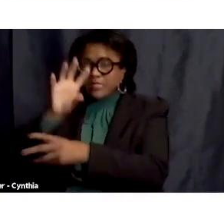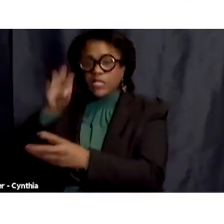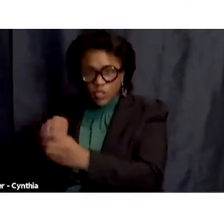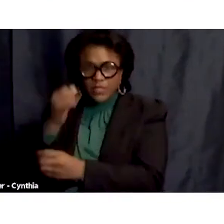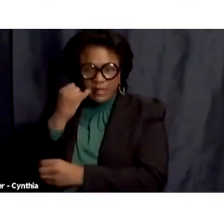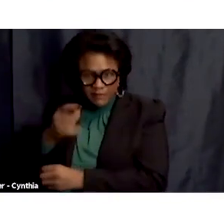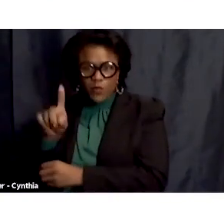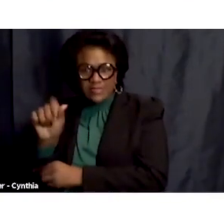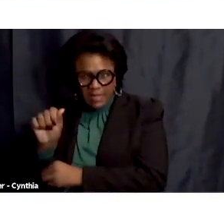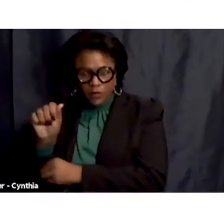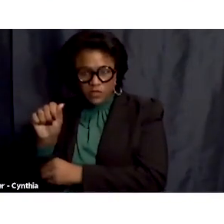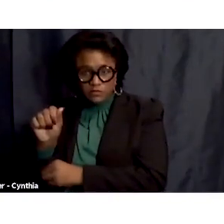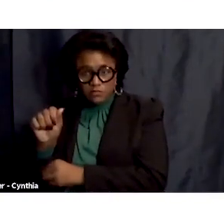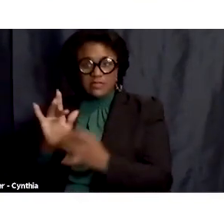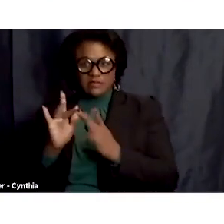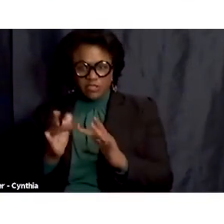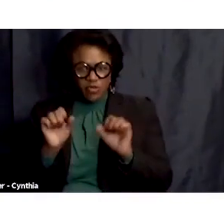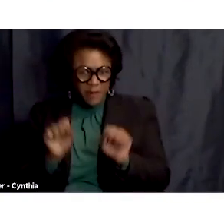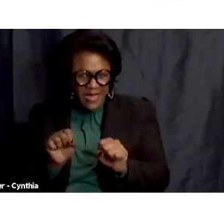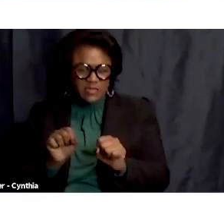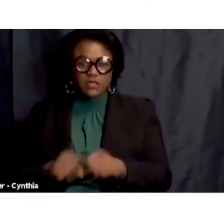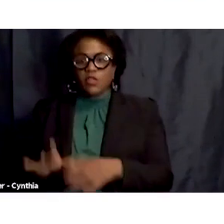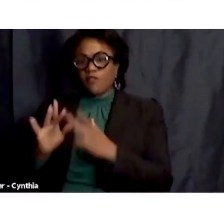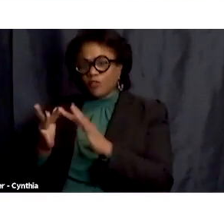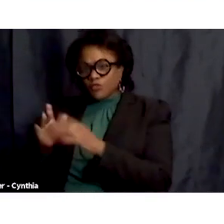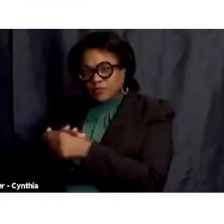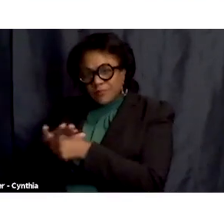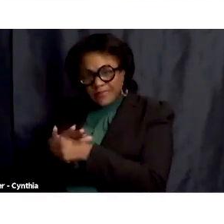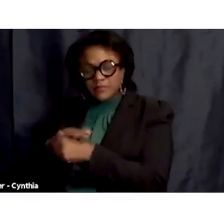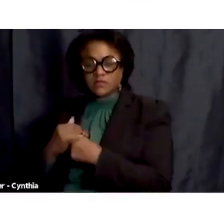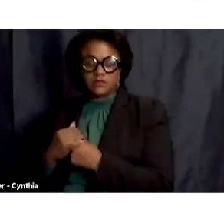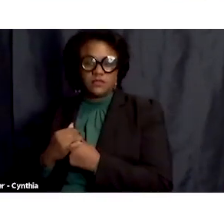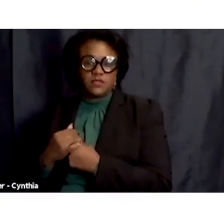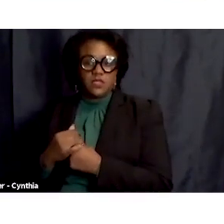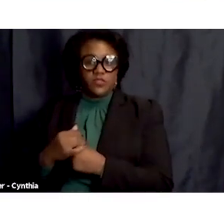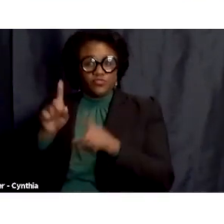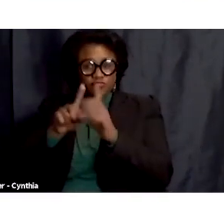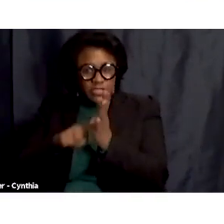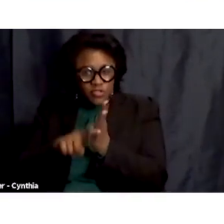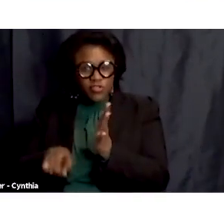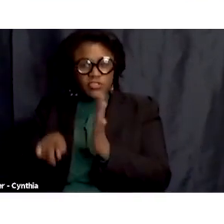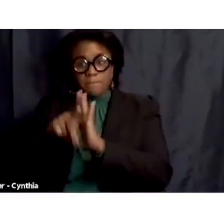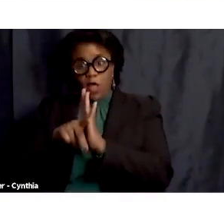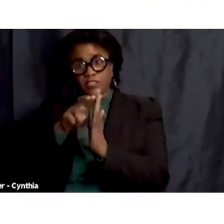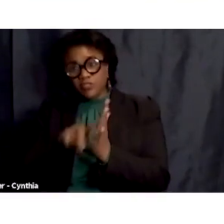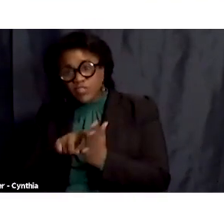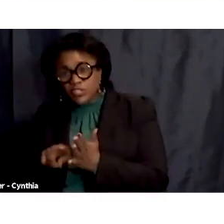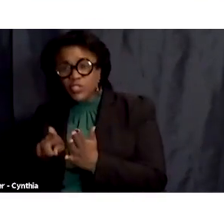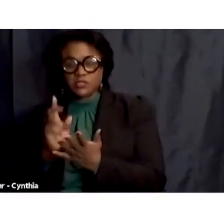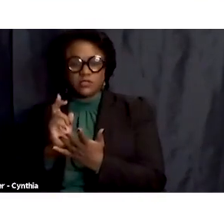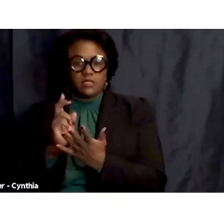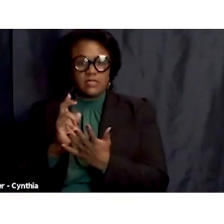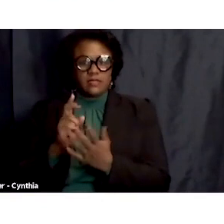disabled in a digital capacity and in a virtual capacity. There's research, there's policy research,